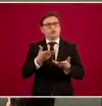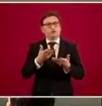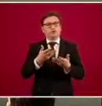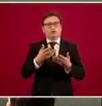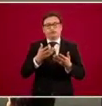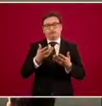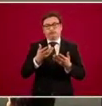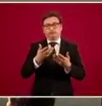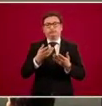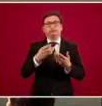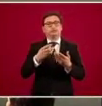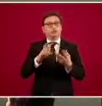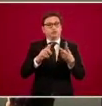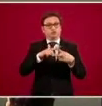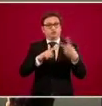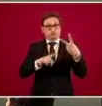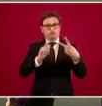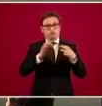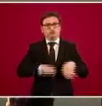Here we have